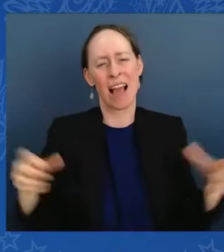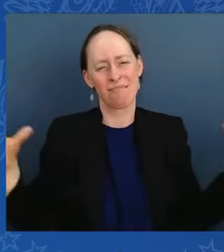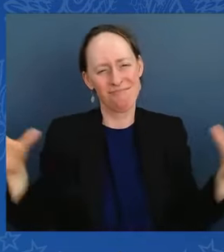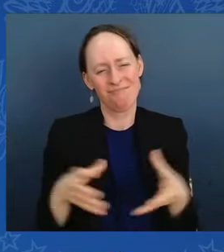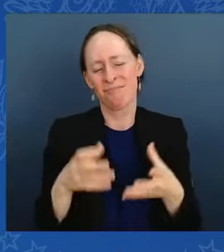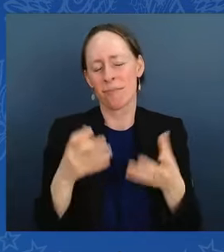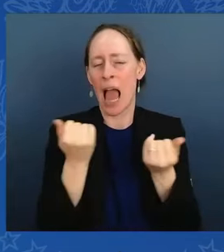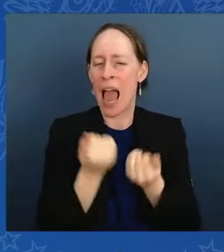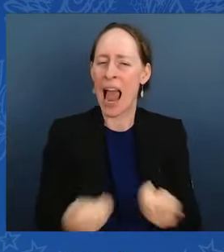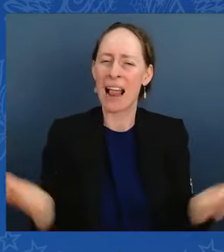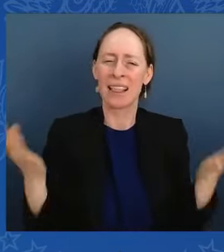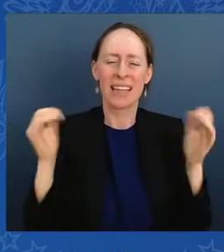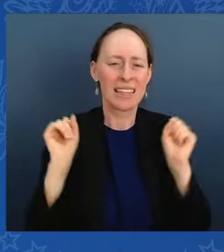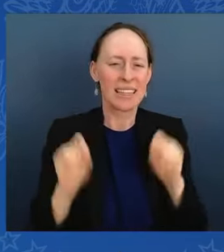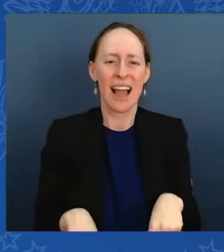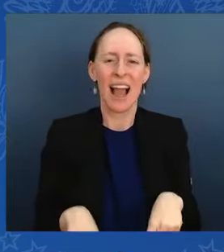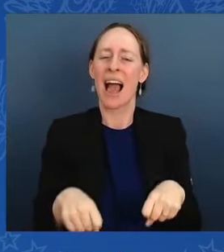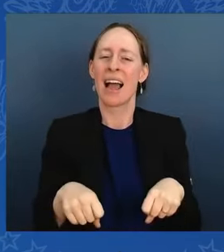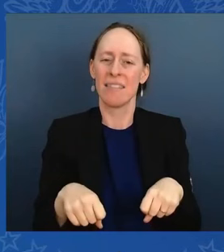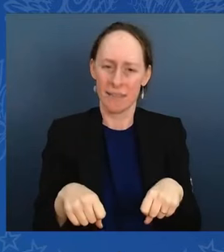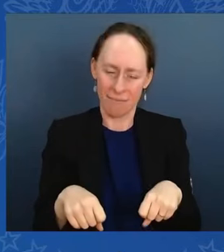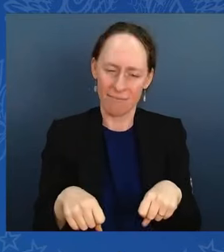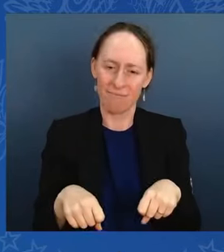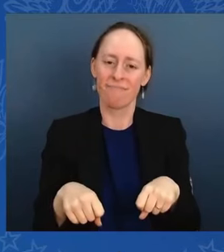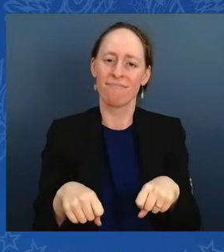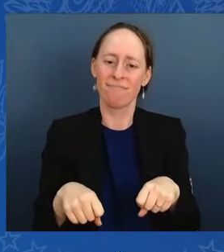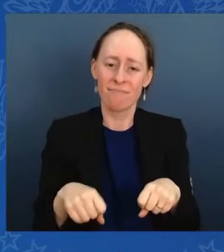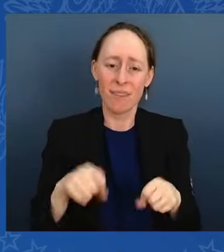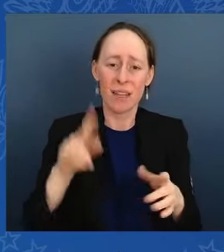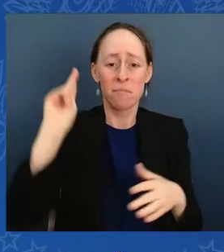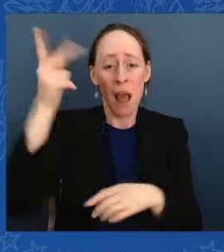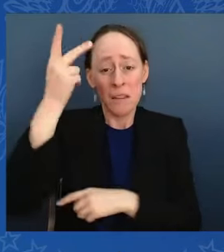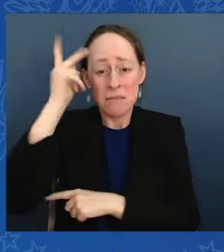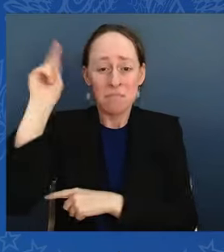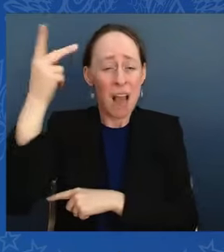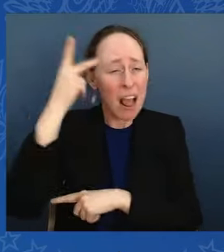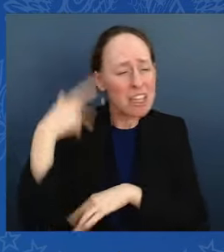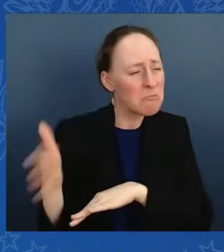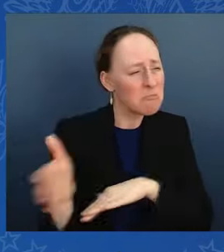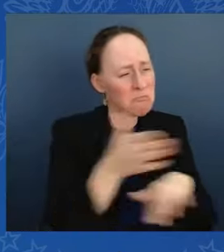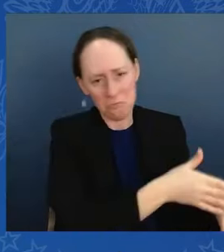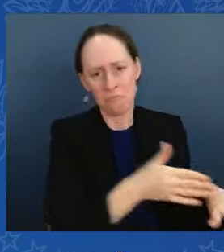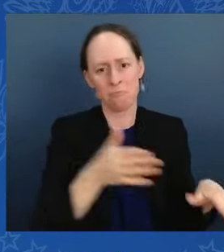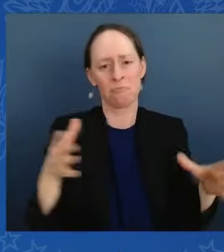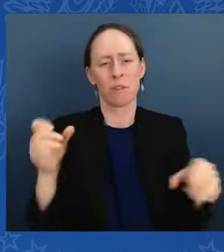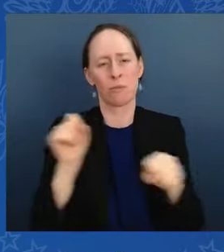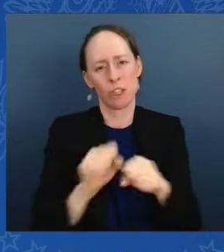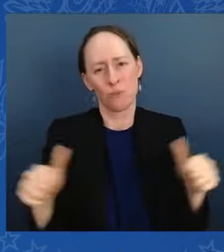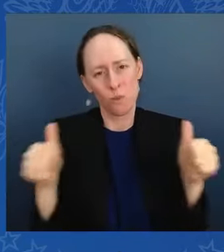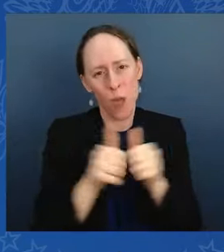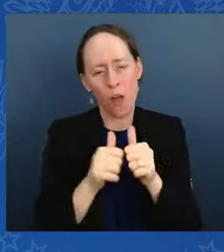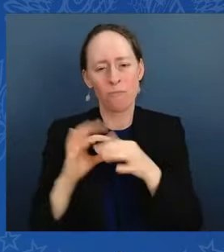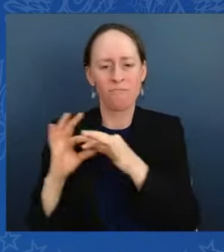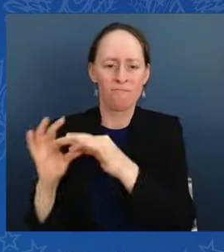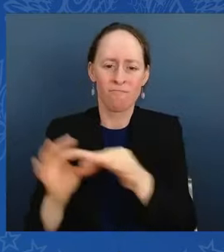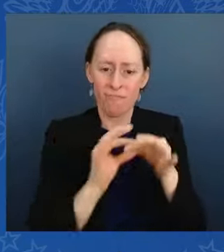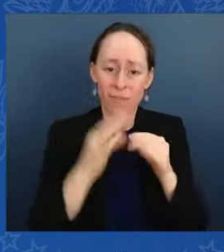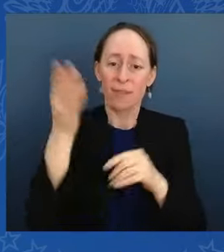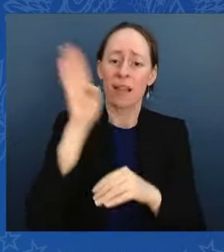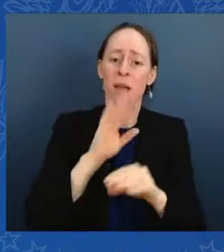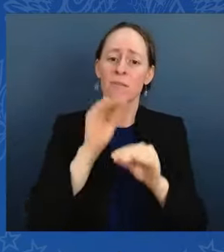together and put politics aside. So God bless you all, and now it's my honor to introduce Buck, who's going to say a few words.